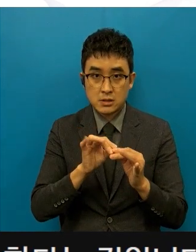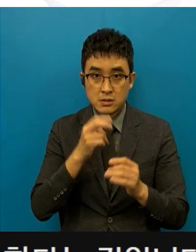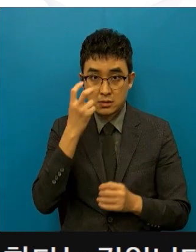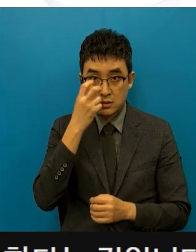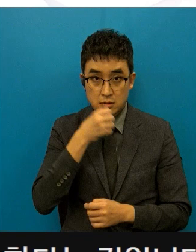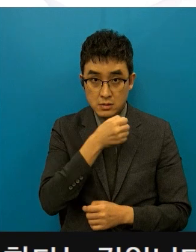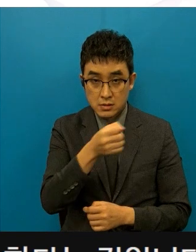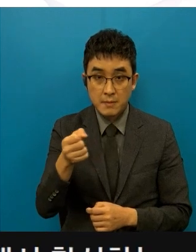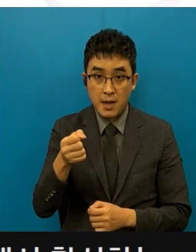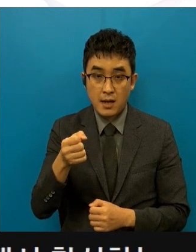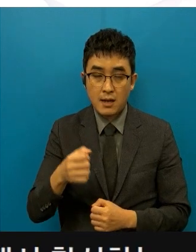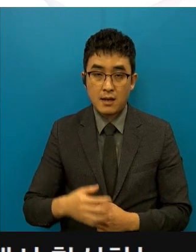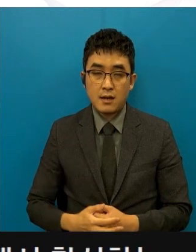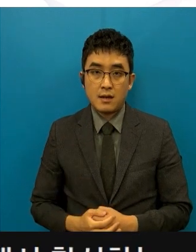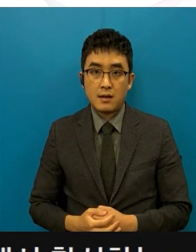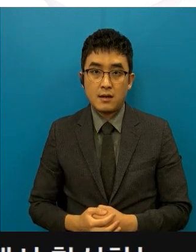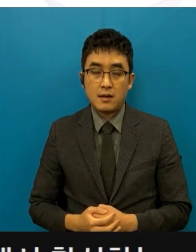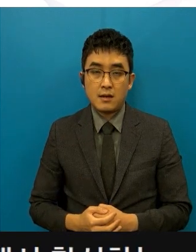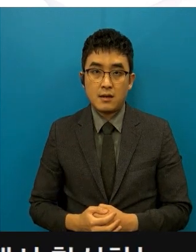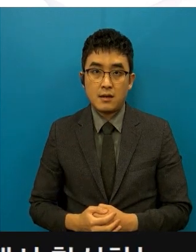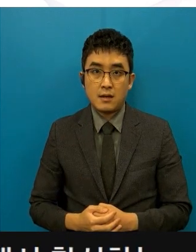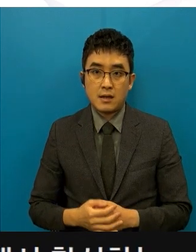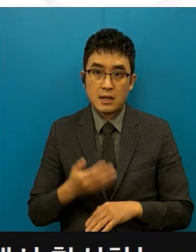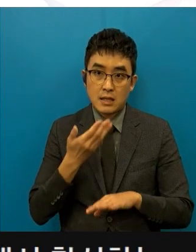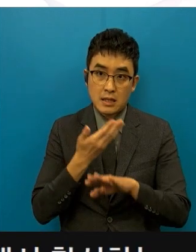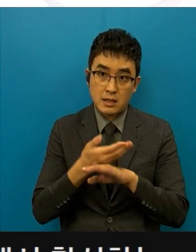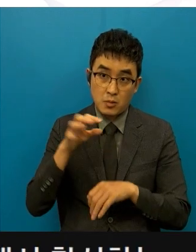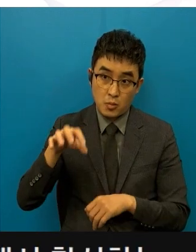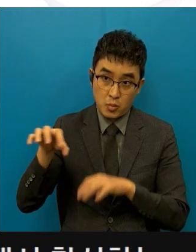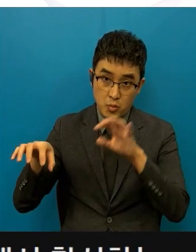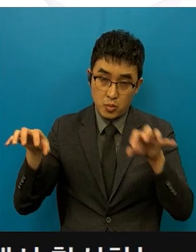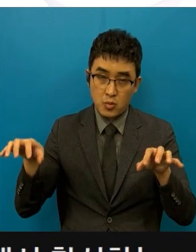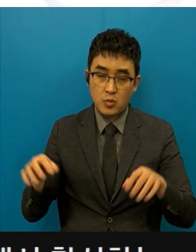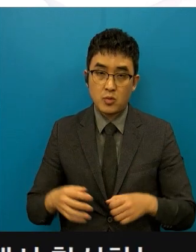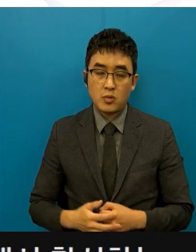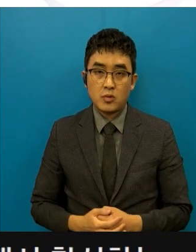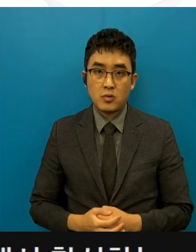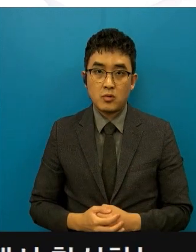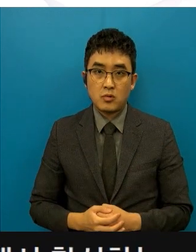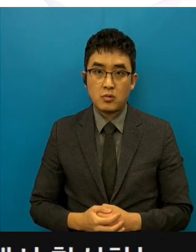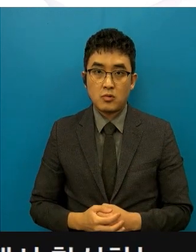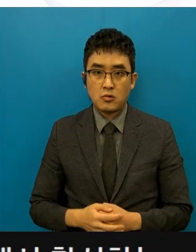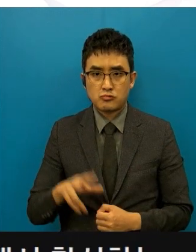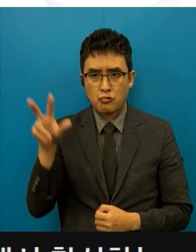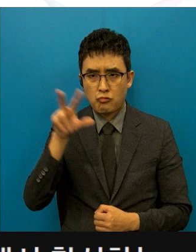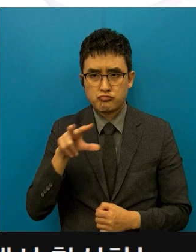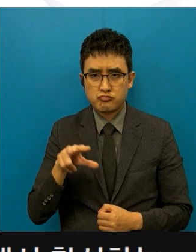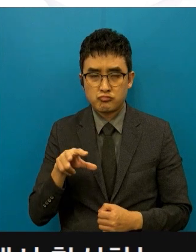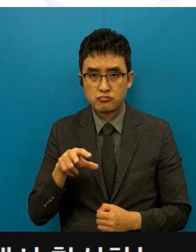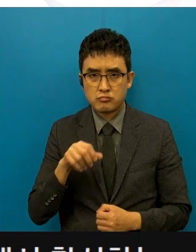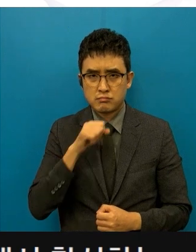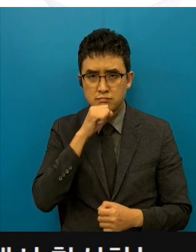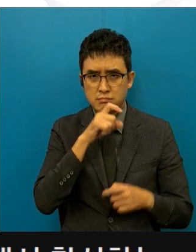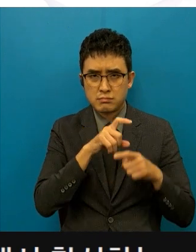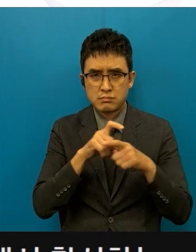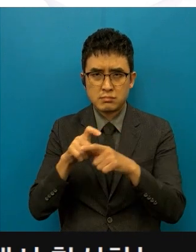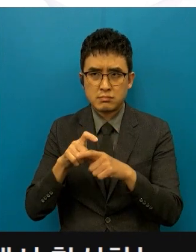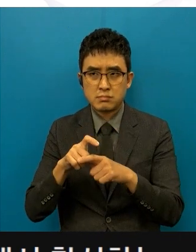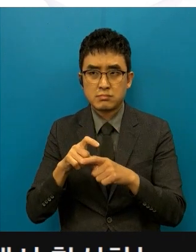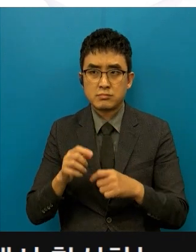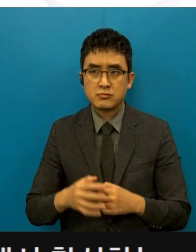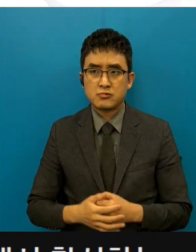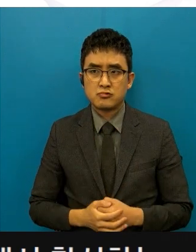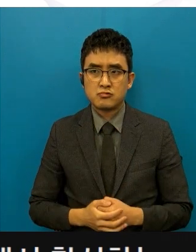of 76 means in Korean societies, where traditional taboos around